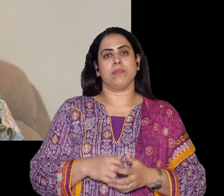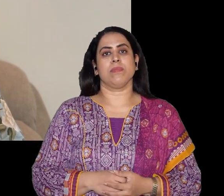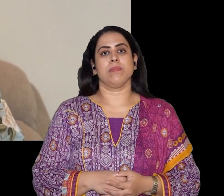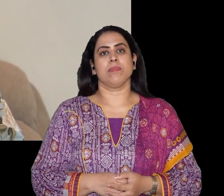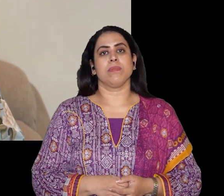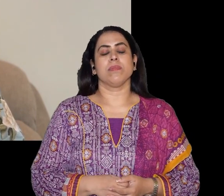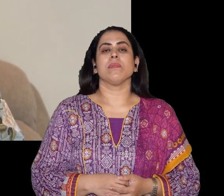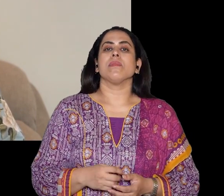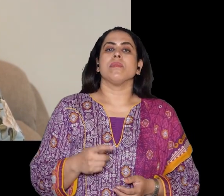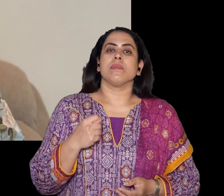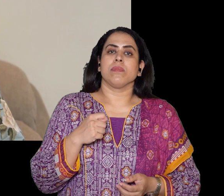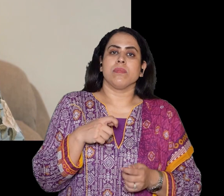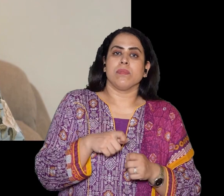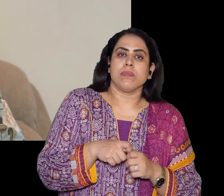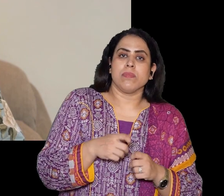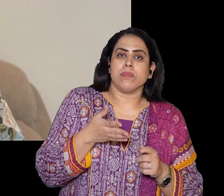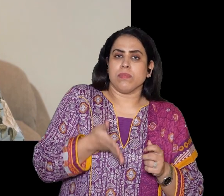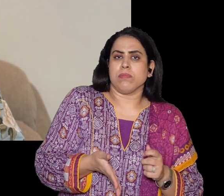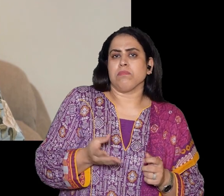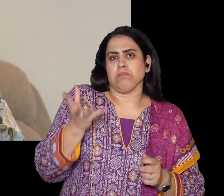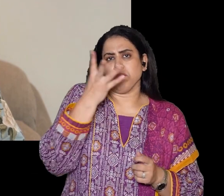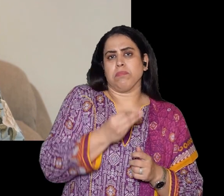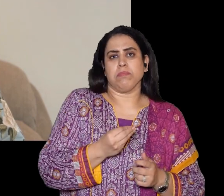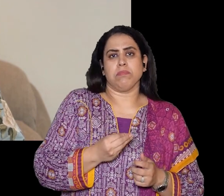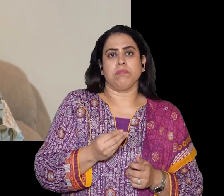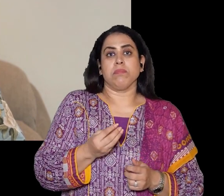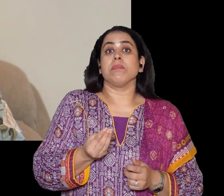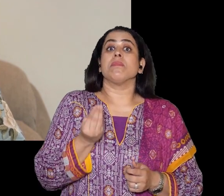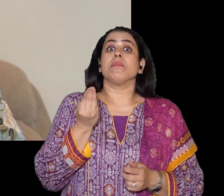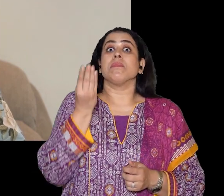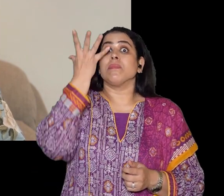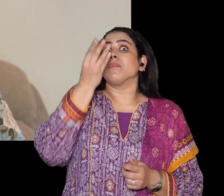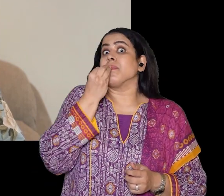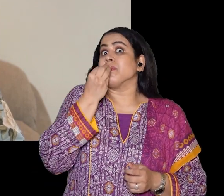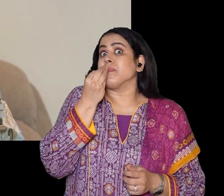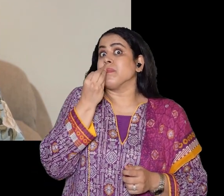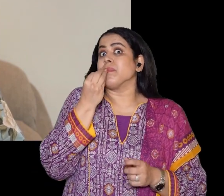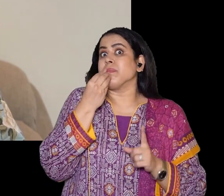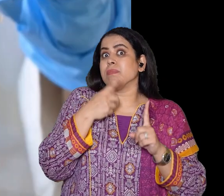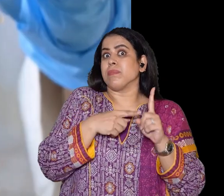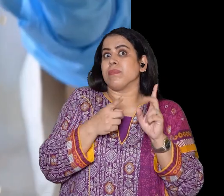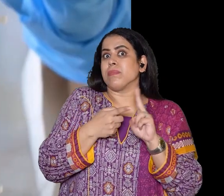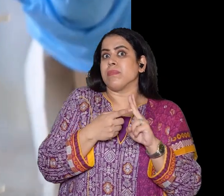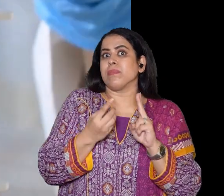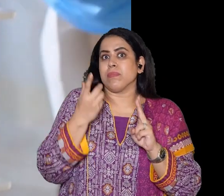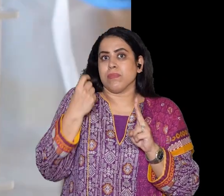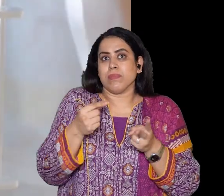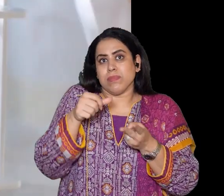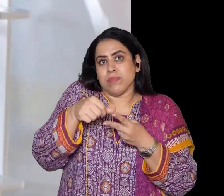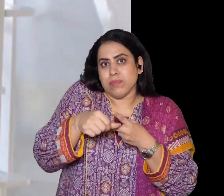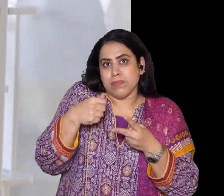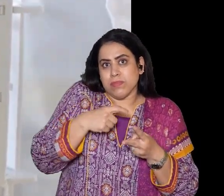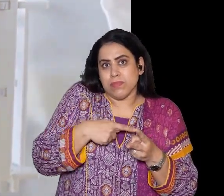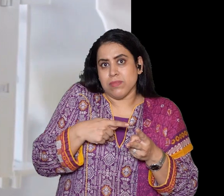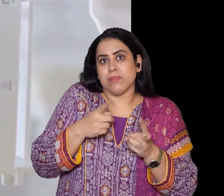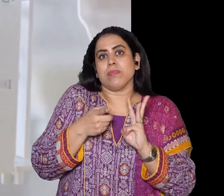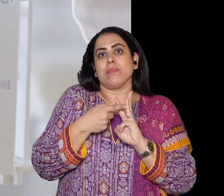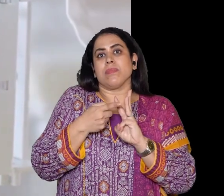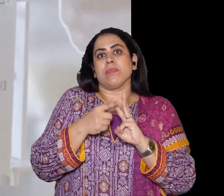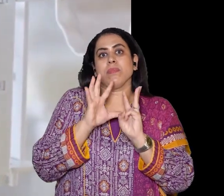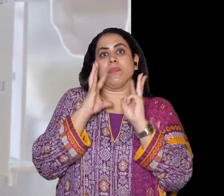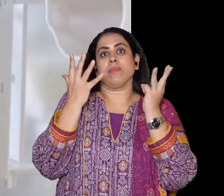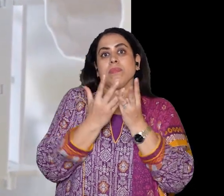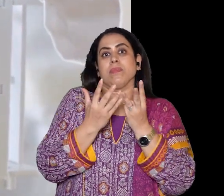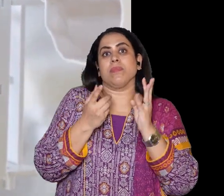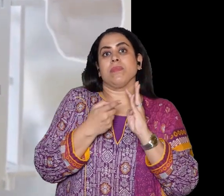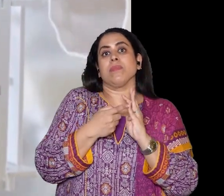it. The tests we are conducting these days are fasting blood glucose, random blood glucose, oral glucose tolerance